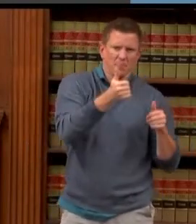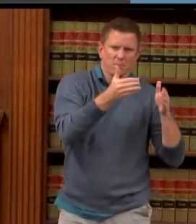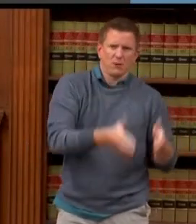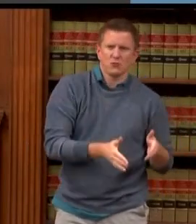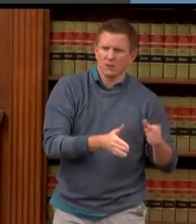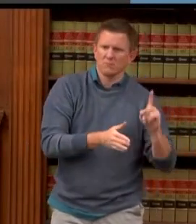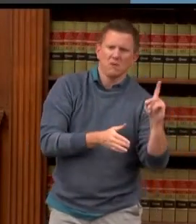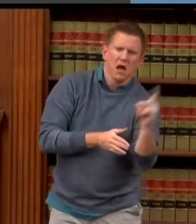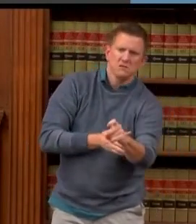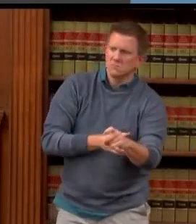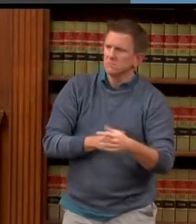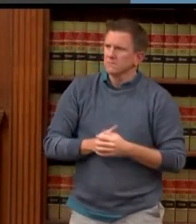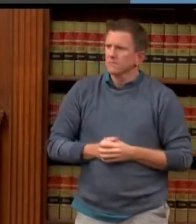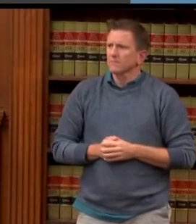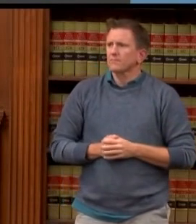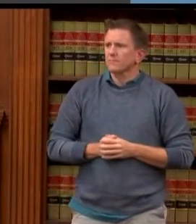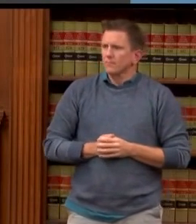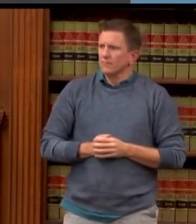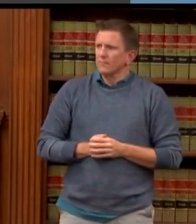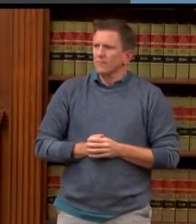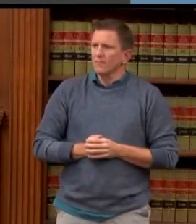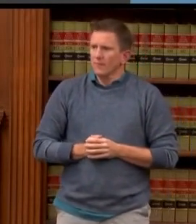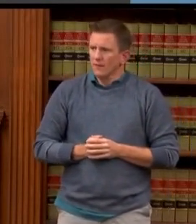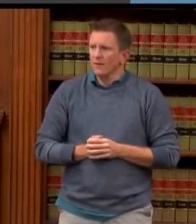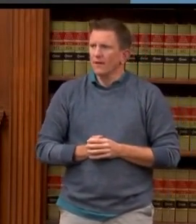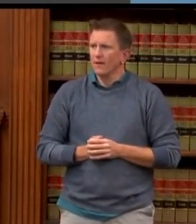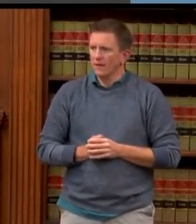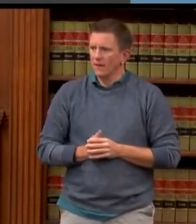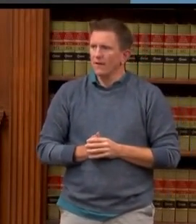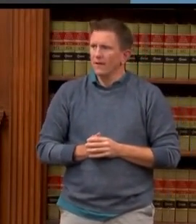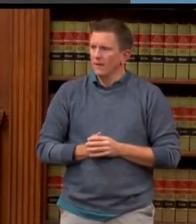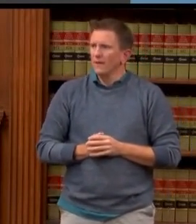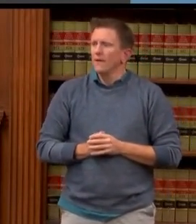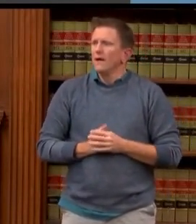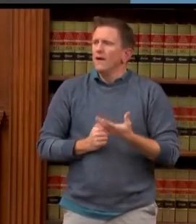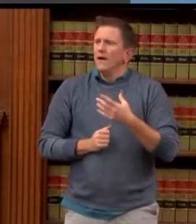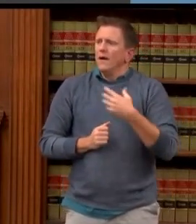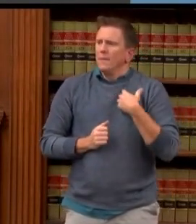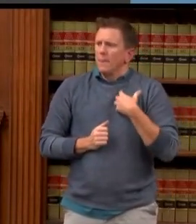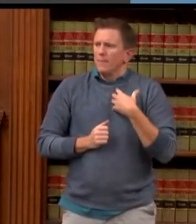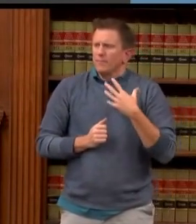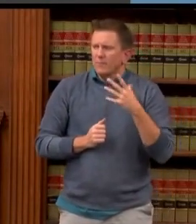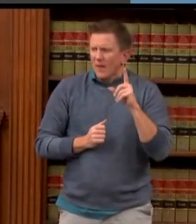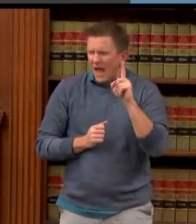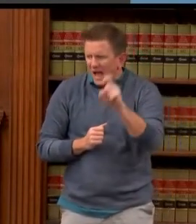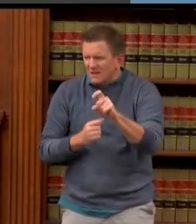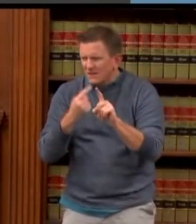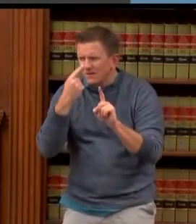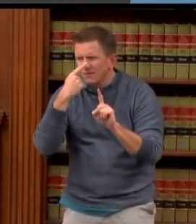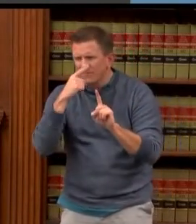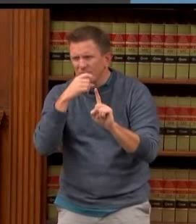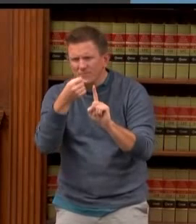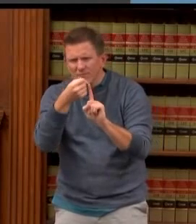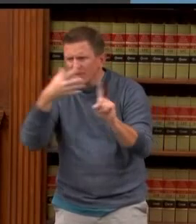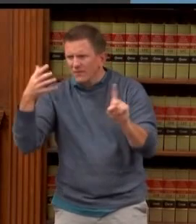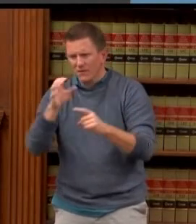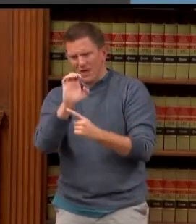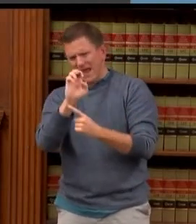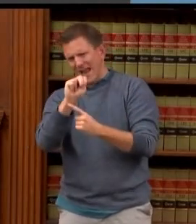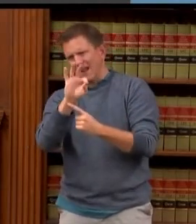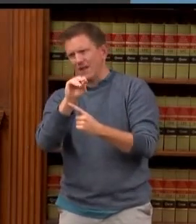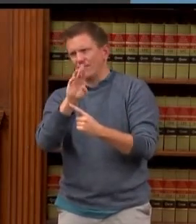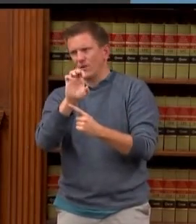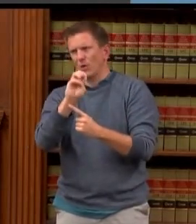I wonder if you could elaborate a little bit on what enforcement is going to look like. I think that's Donna, right? Thanks,